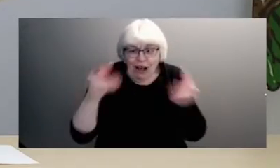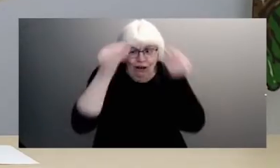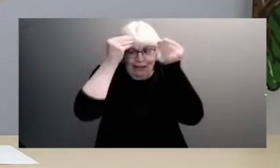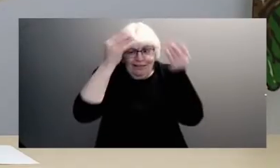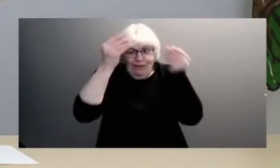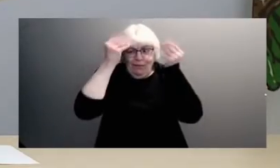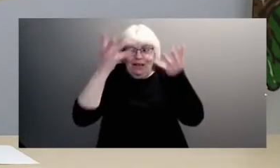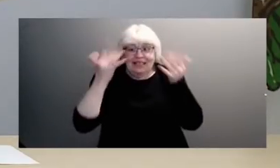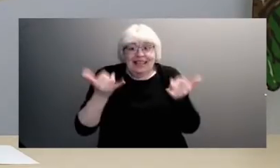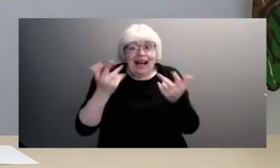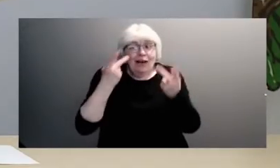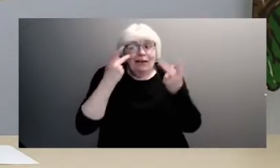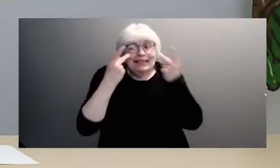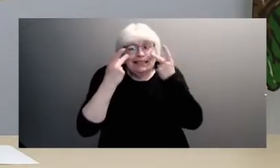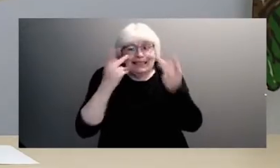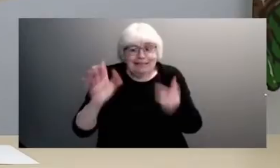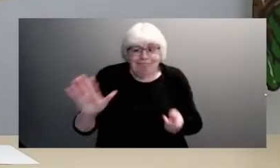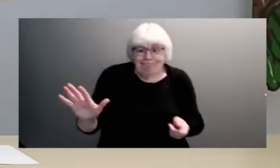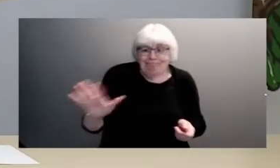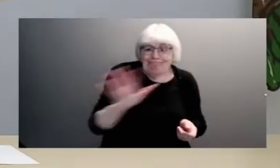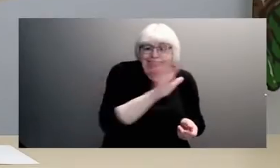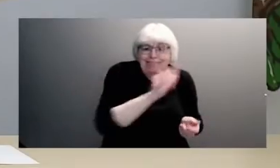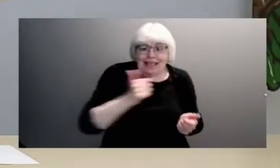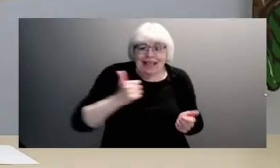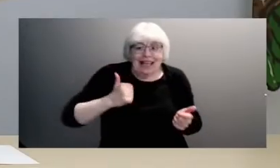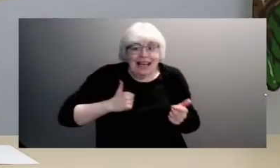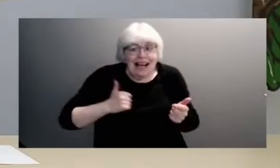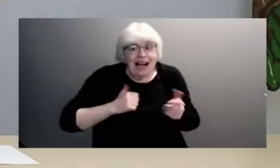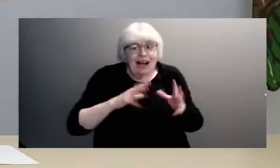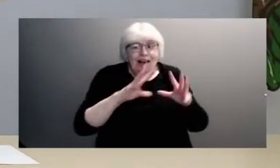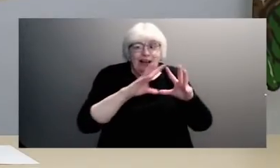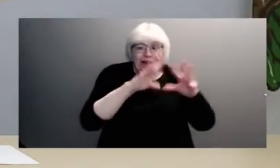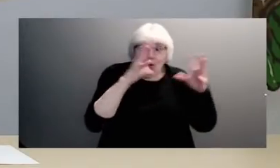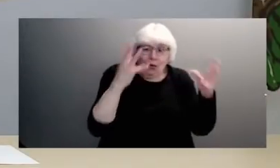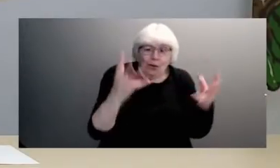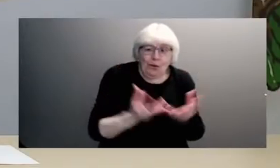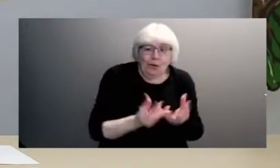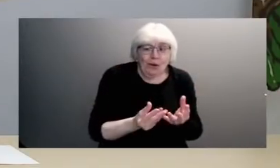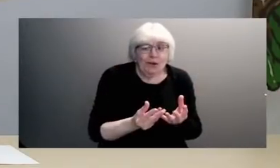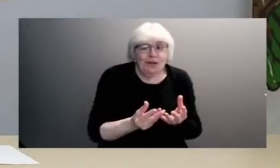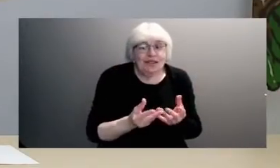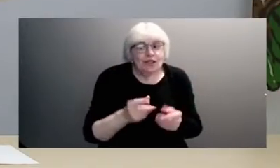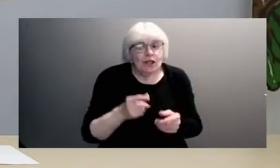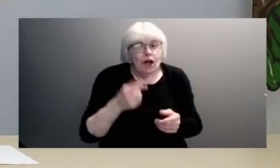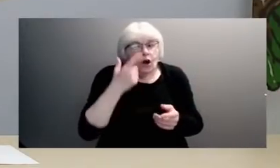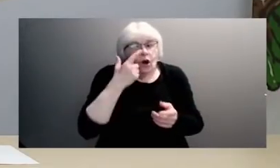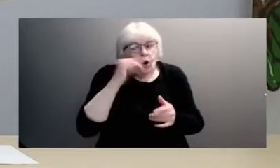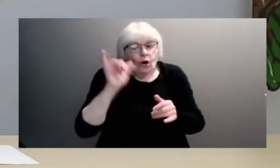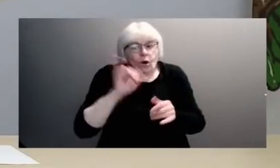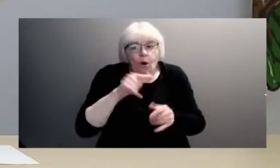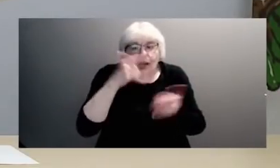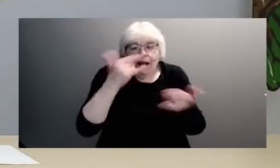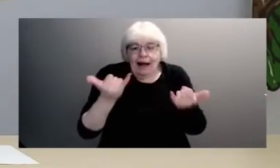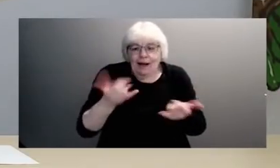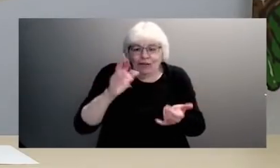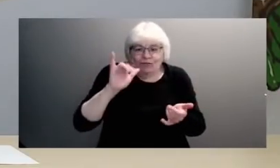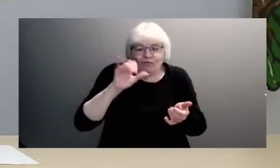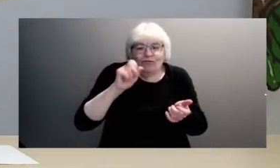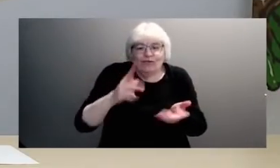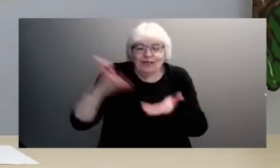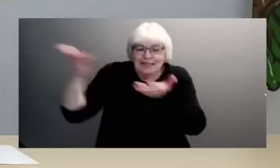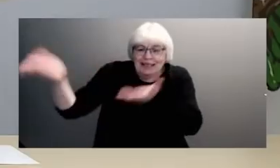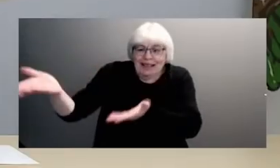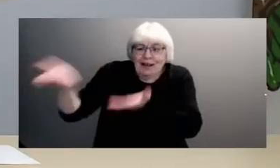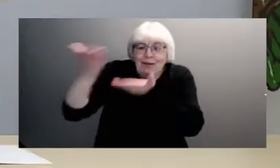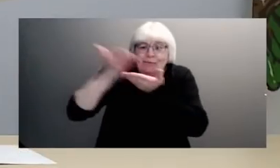of this variant. Some have described this almost like a tidal wave or tsunami, and it is coming quickly. And